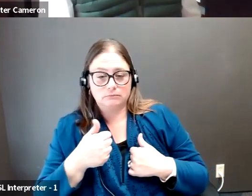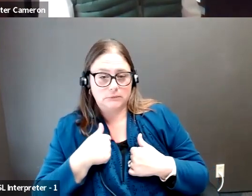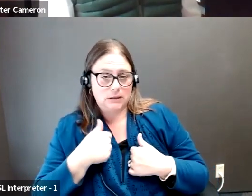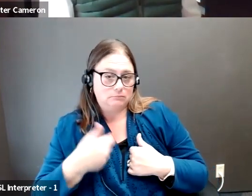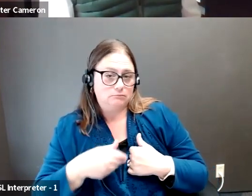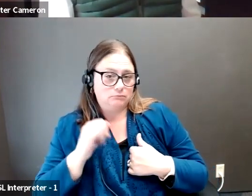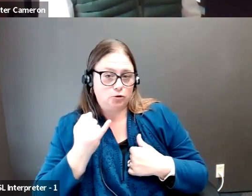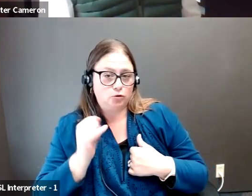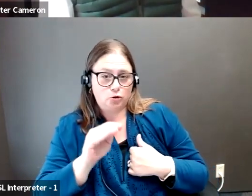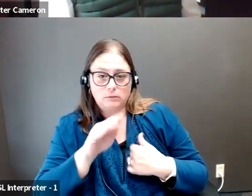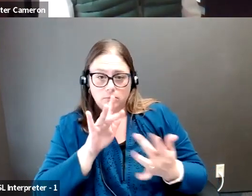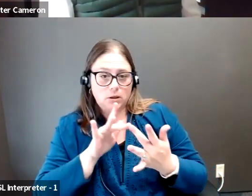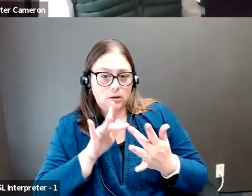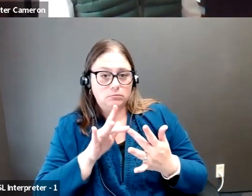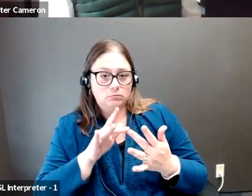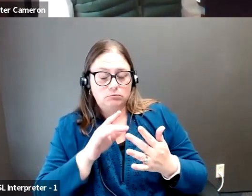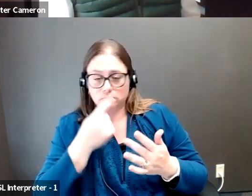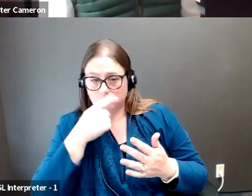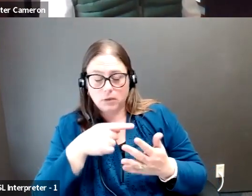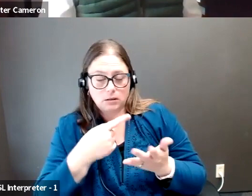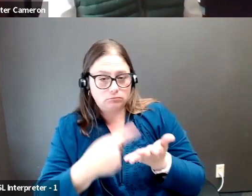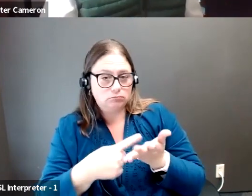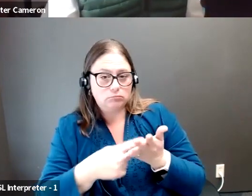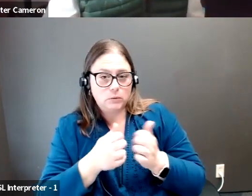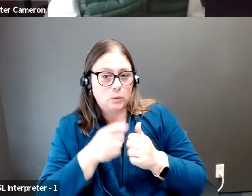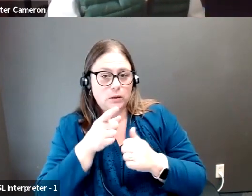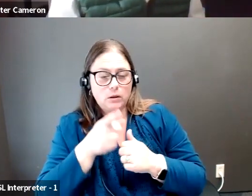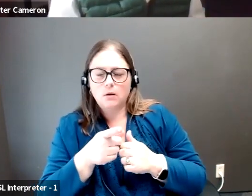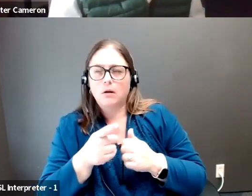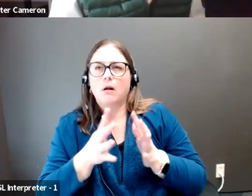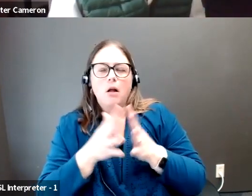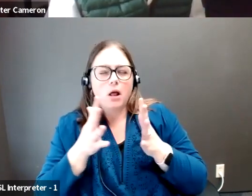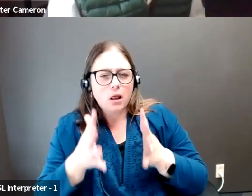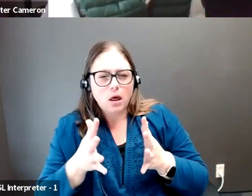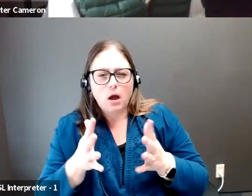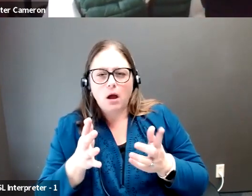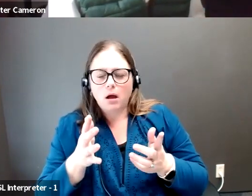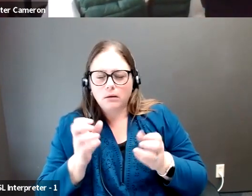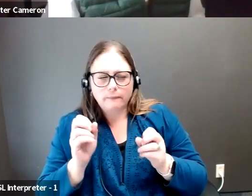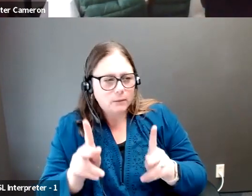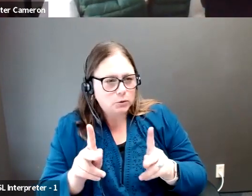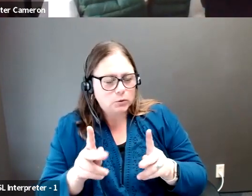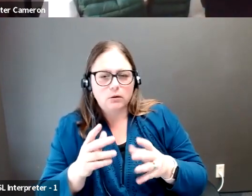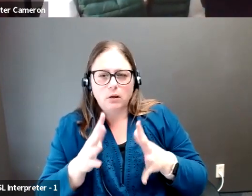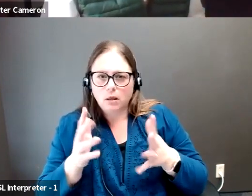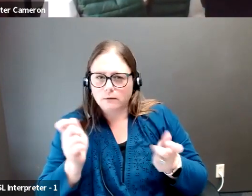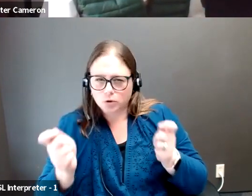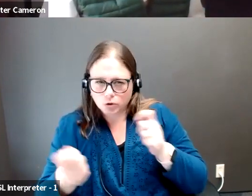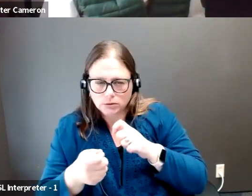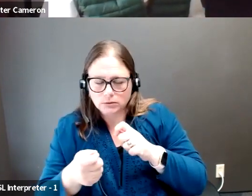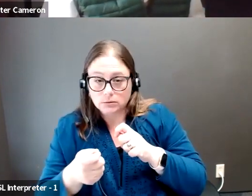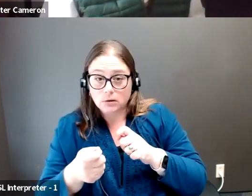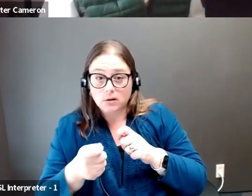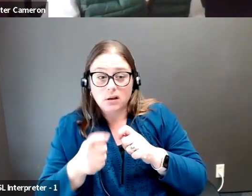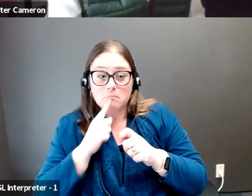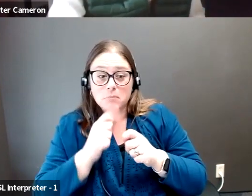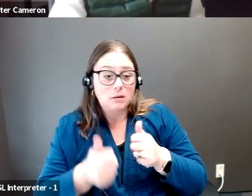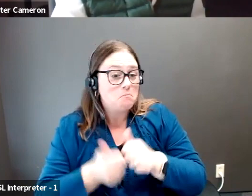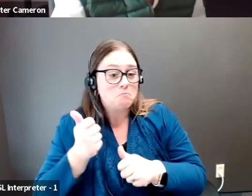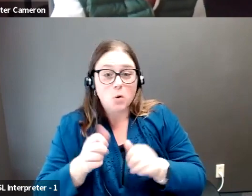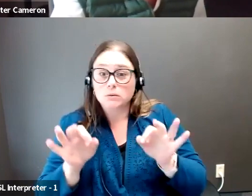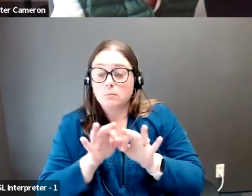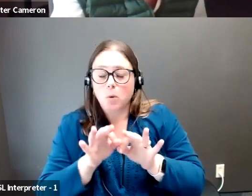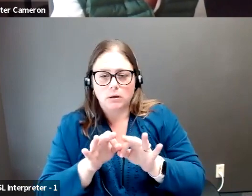as well. Yeah, I'd love to have a conversation with you about it, because there's a lot of movement, a lot of opportunity, but more importantly, there's a real need.